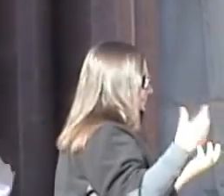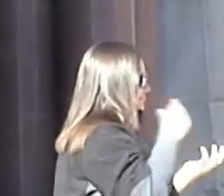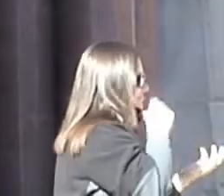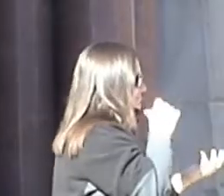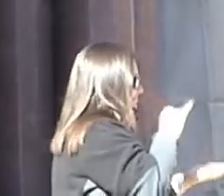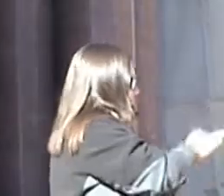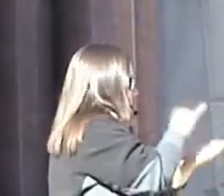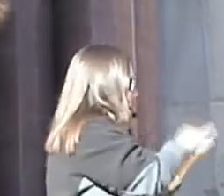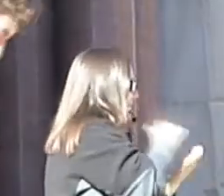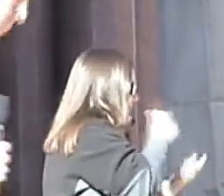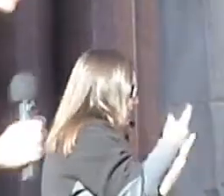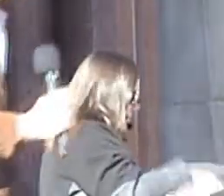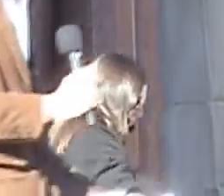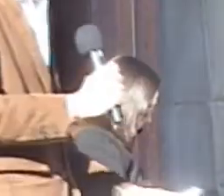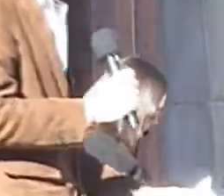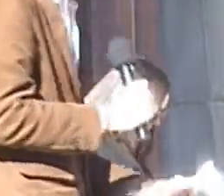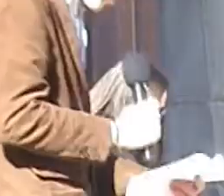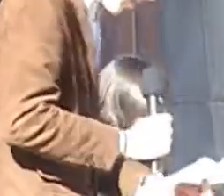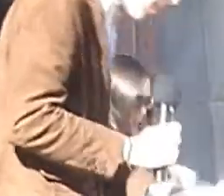can be stopped because of that.